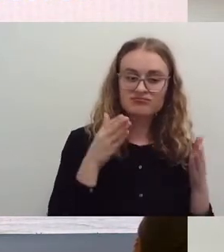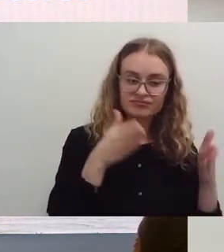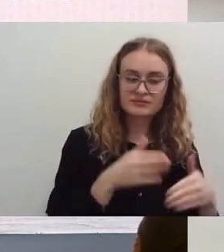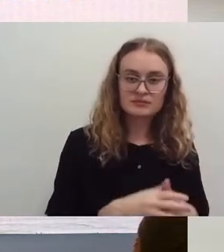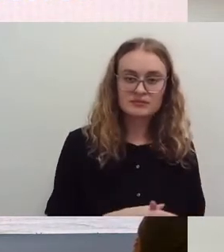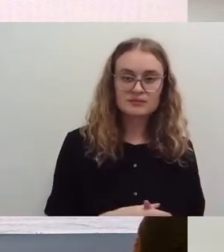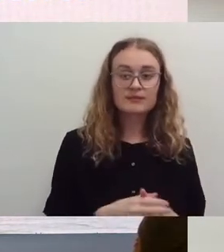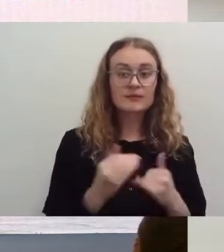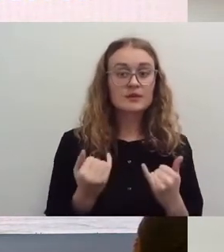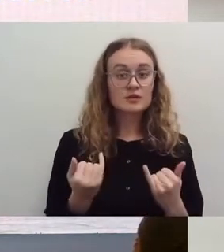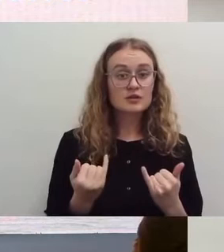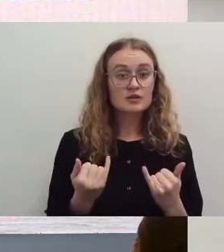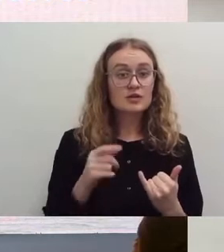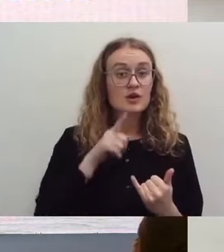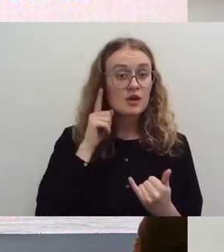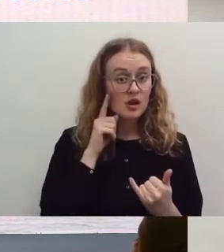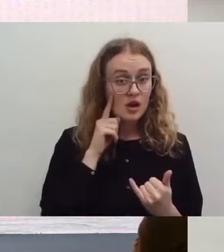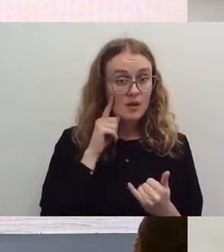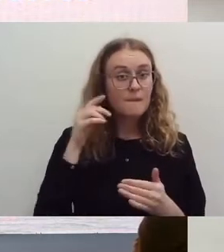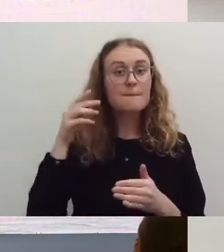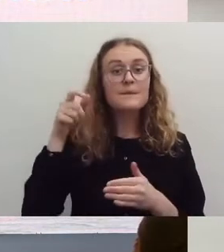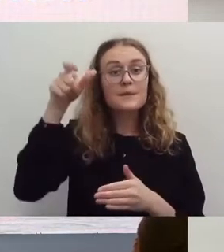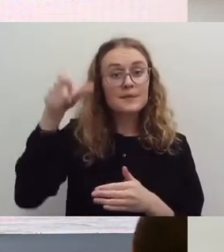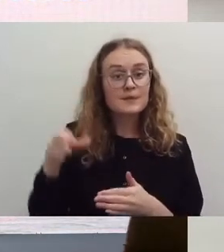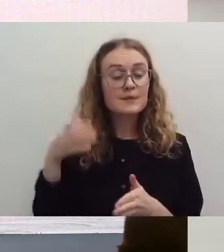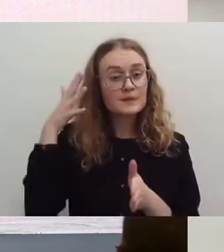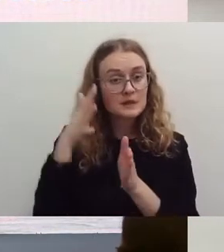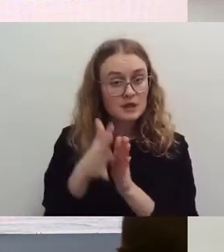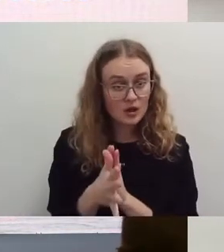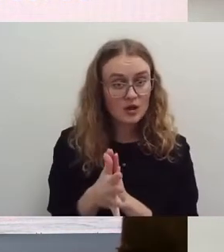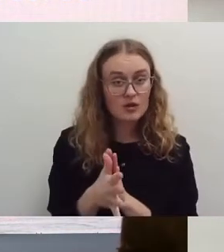a representative of the Tolerant Youth Association, to join me on stage.